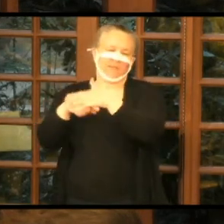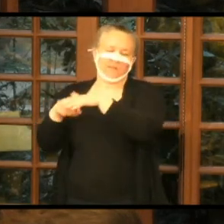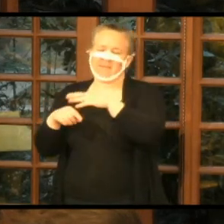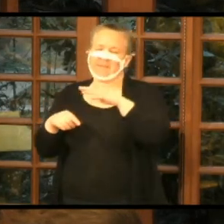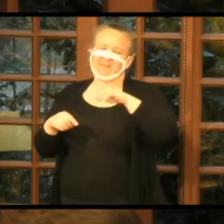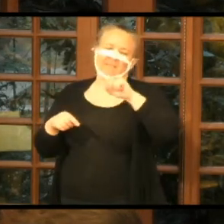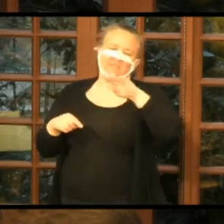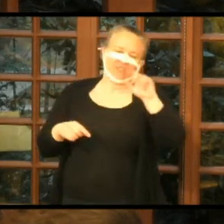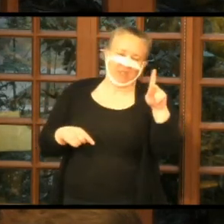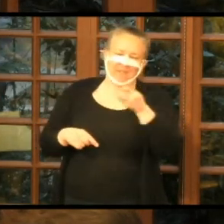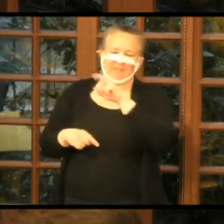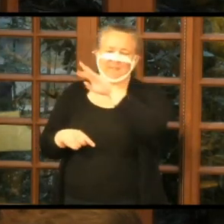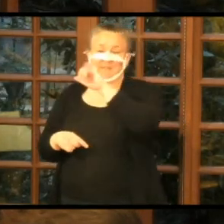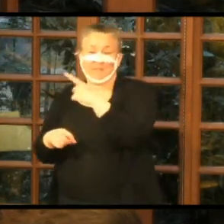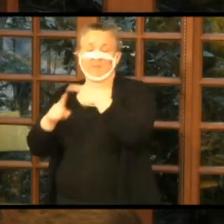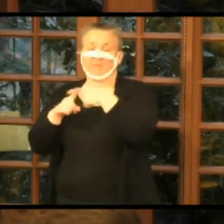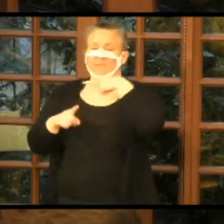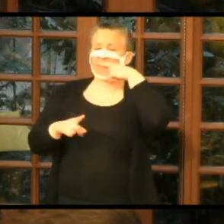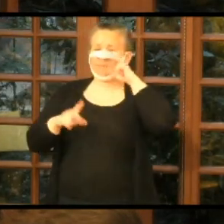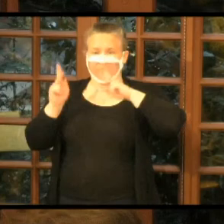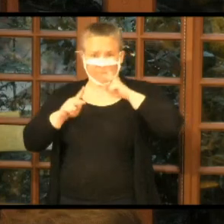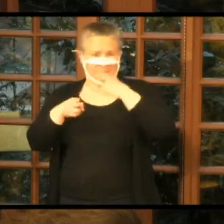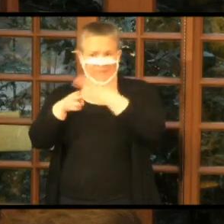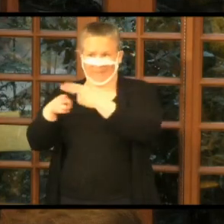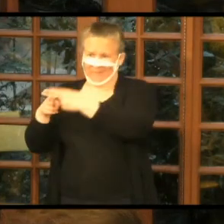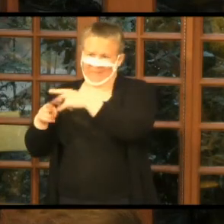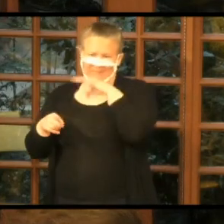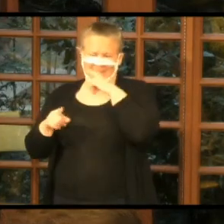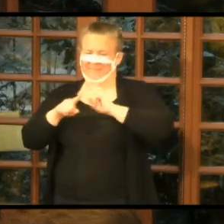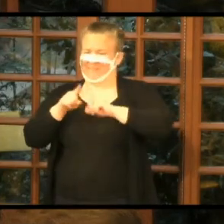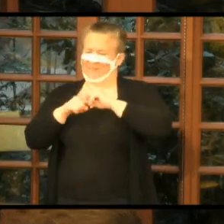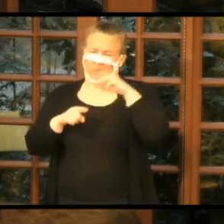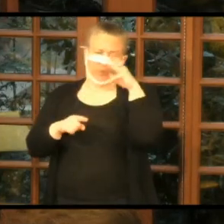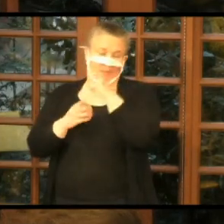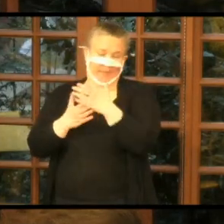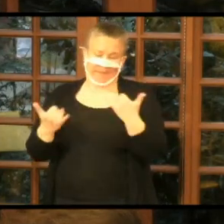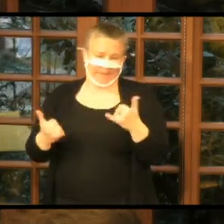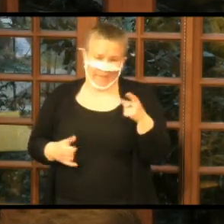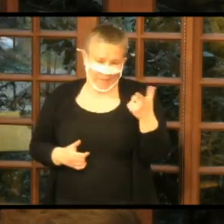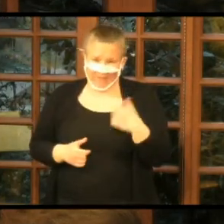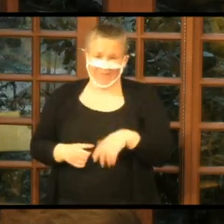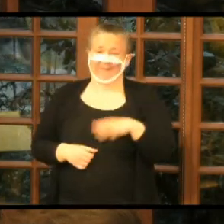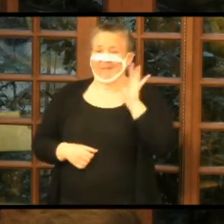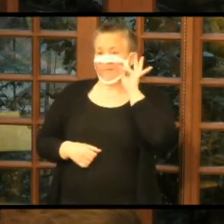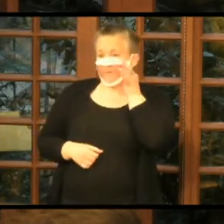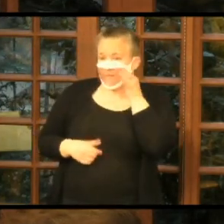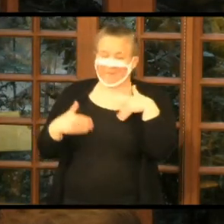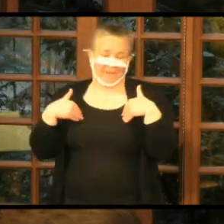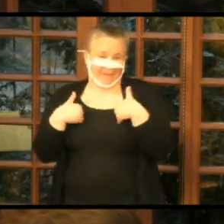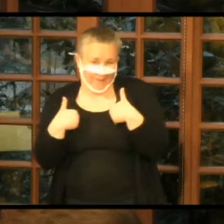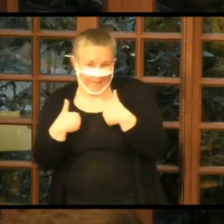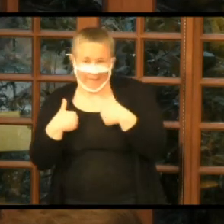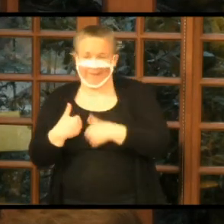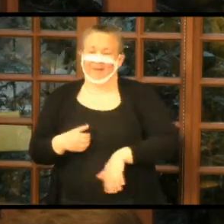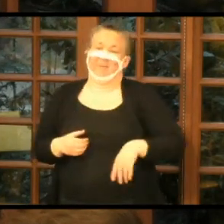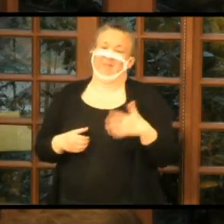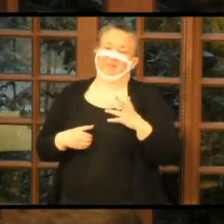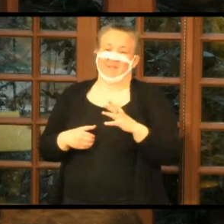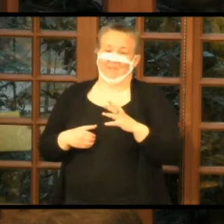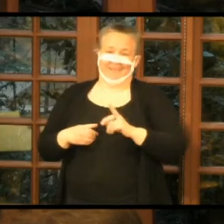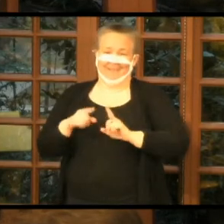slang. Plus, hearing people are naming their kids all sorts of weird things now. Fruits and animals and cardinal